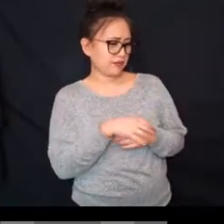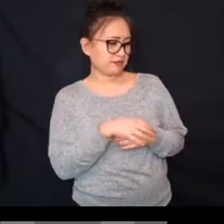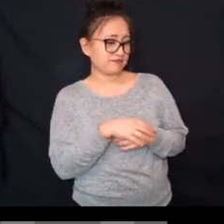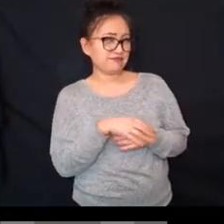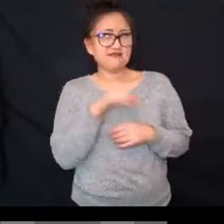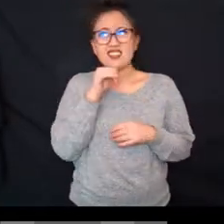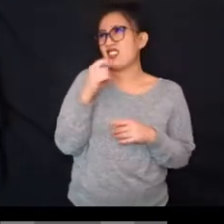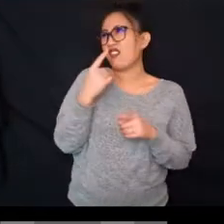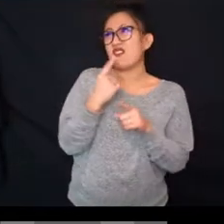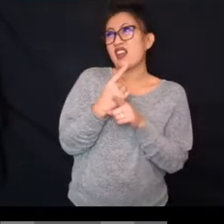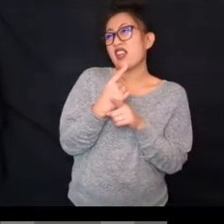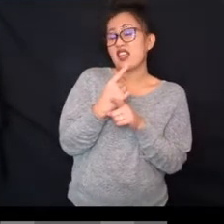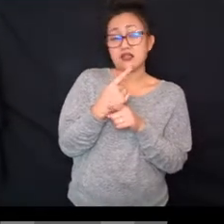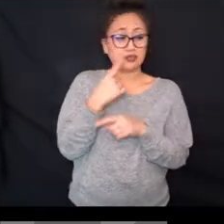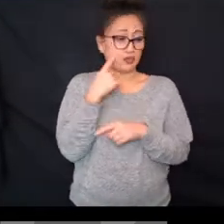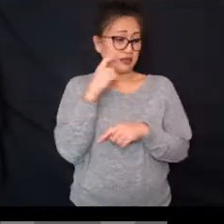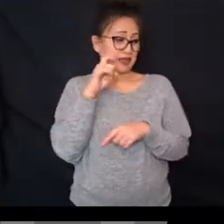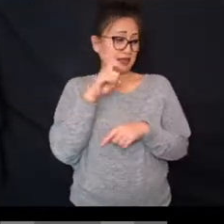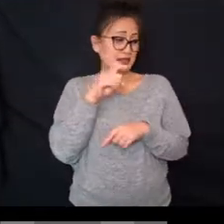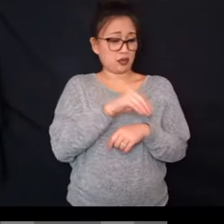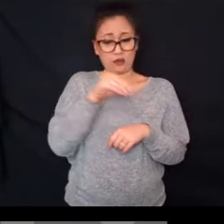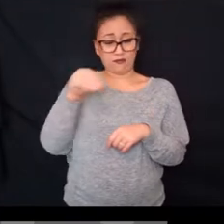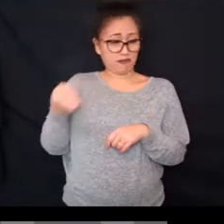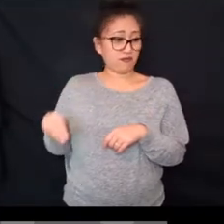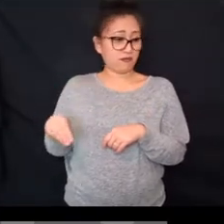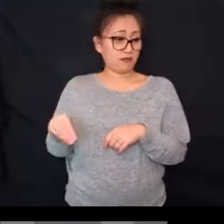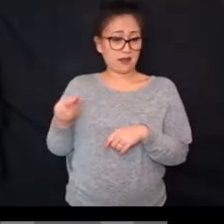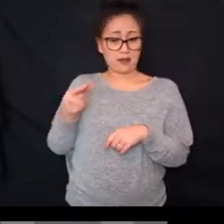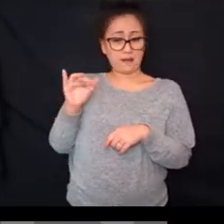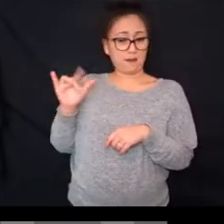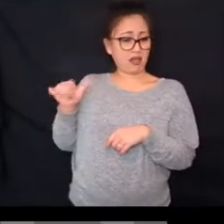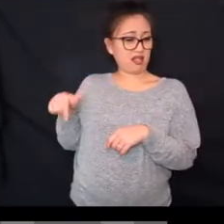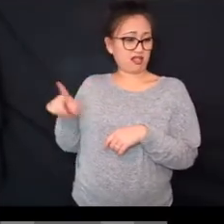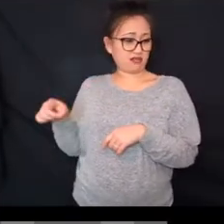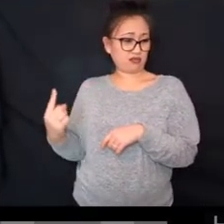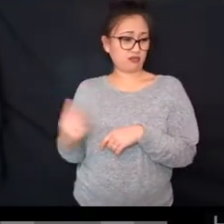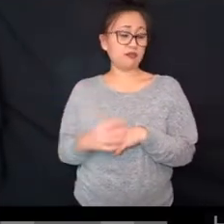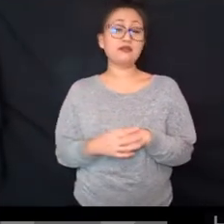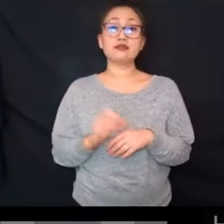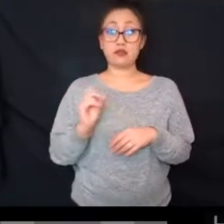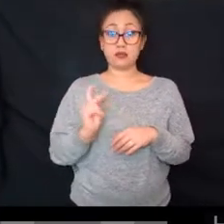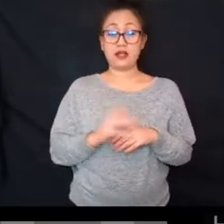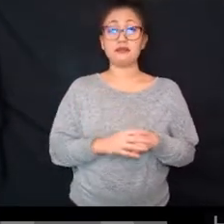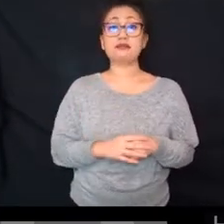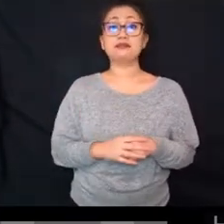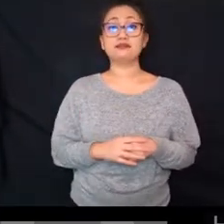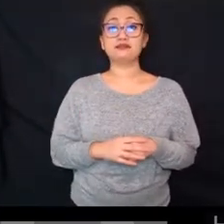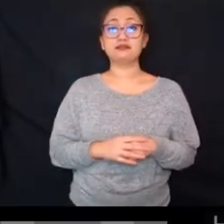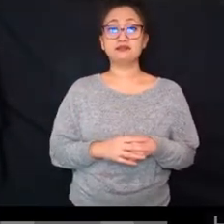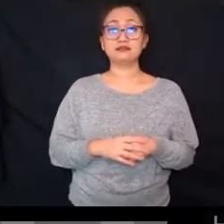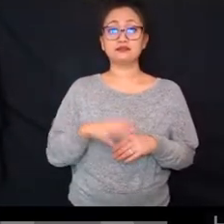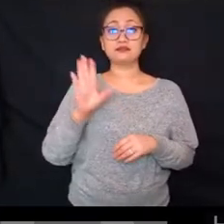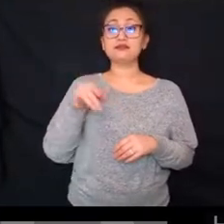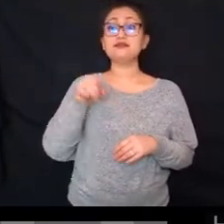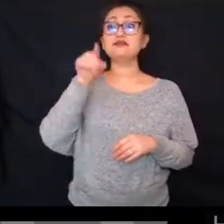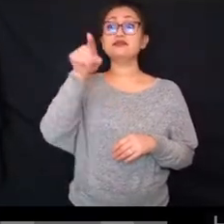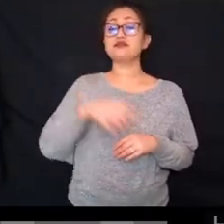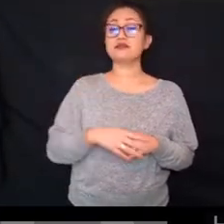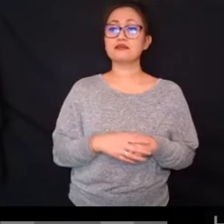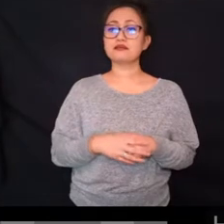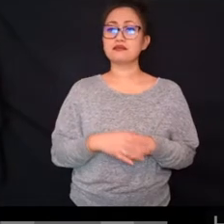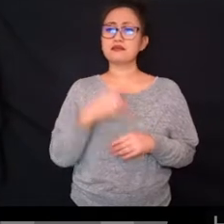not right. It's not right? You think you should move over? And Miss Molly's over there by herself. All right. Hayes, what can you tell me